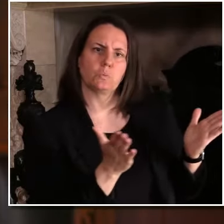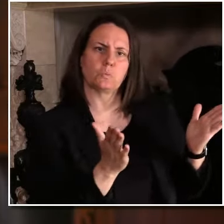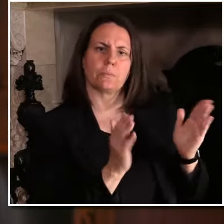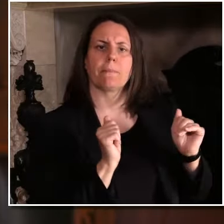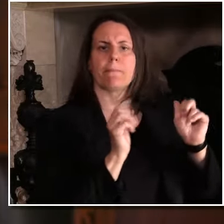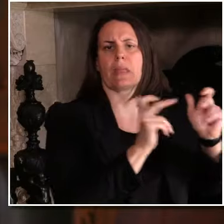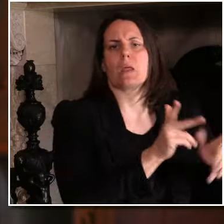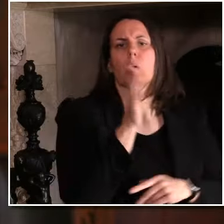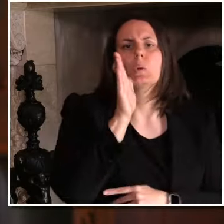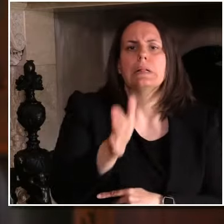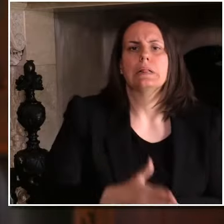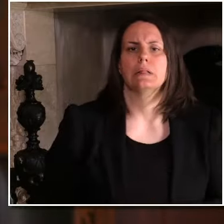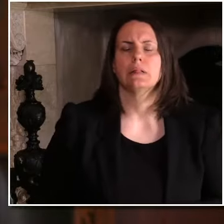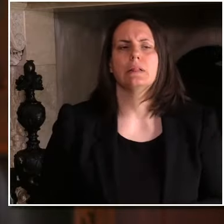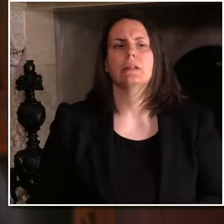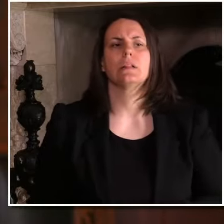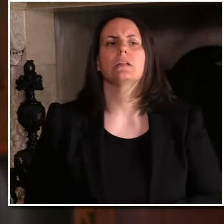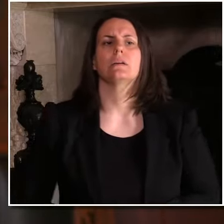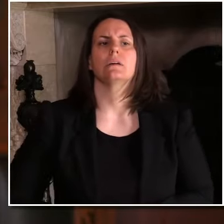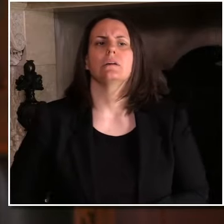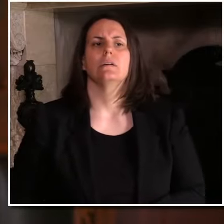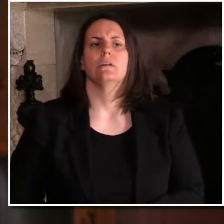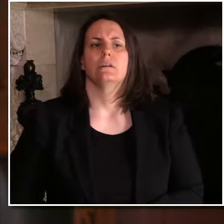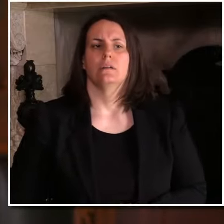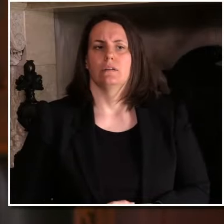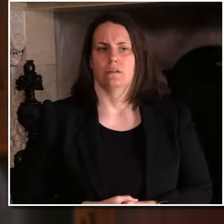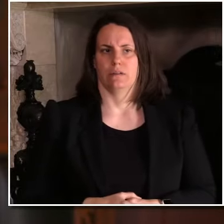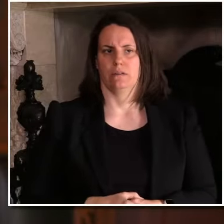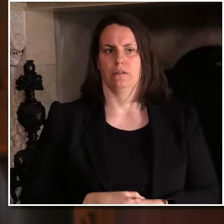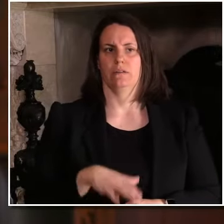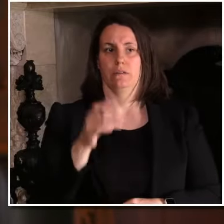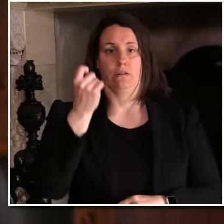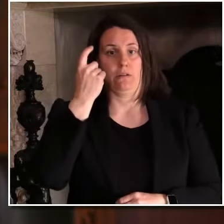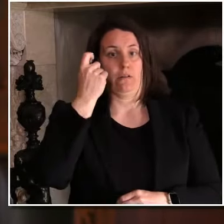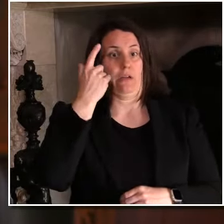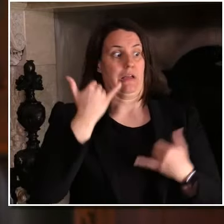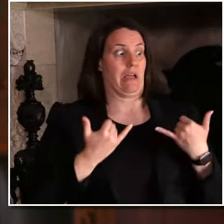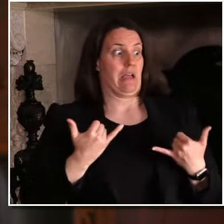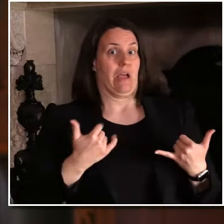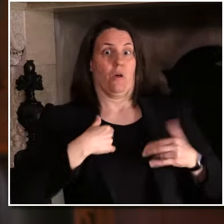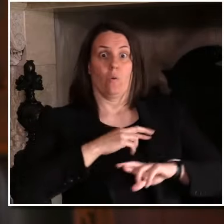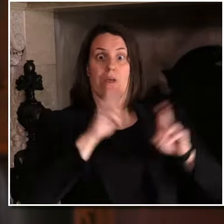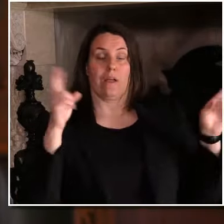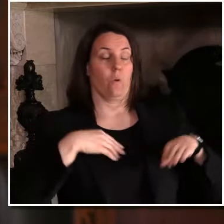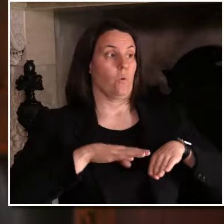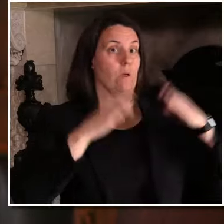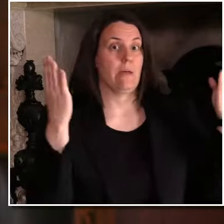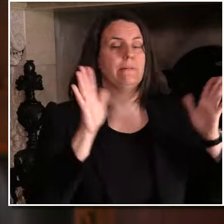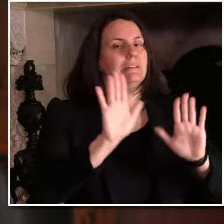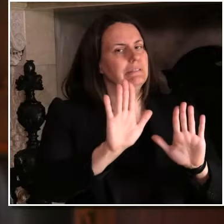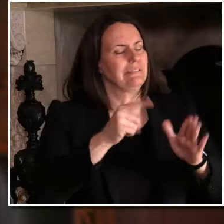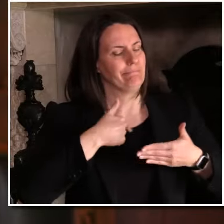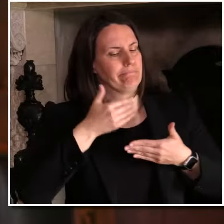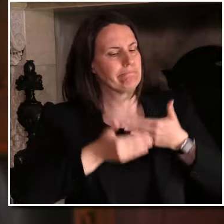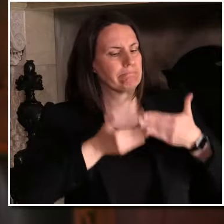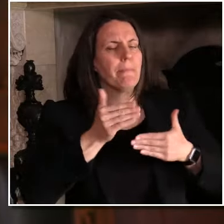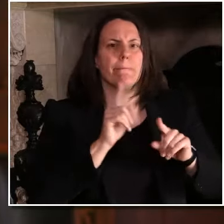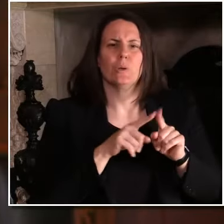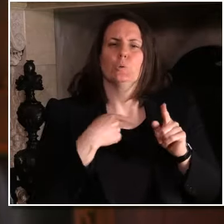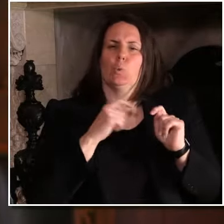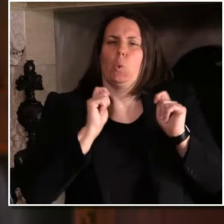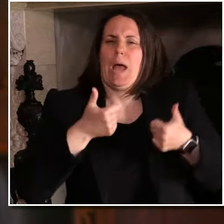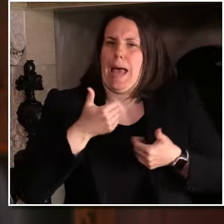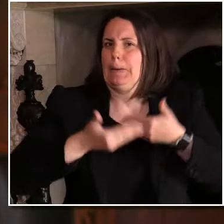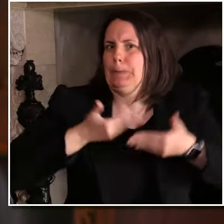very interested in making happen as quickly as we can, recognizing that we continue to see PPE